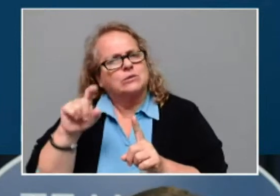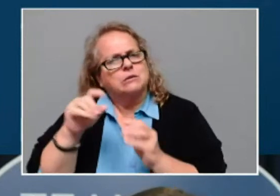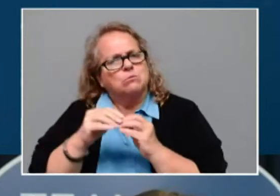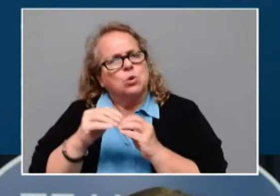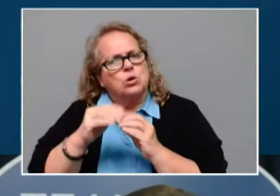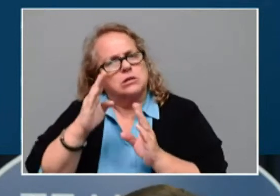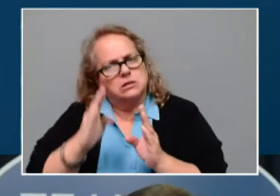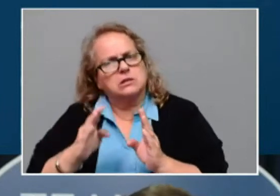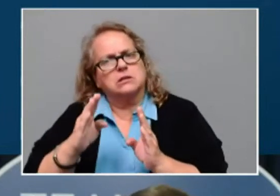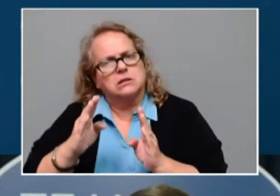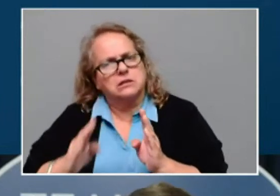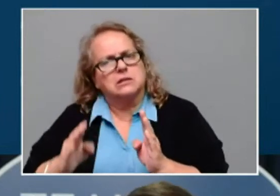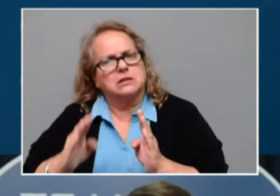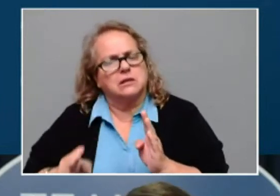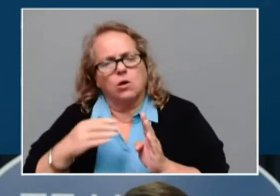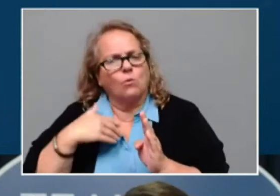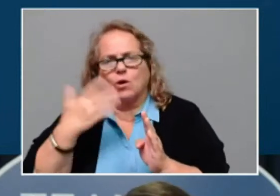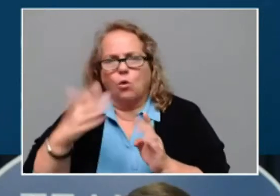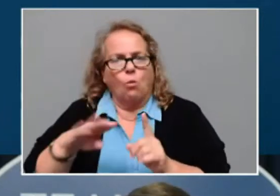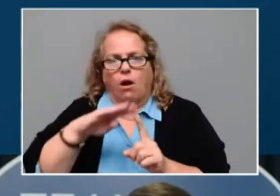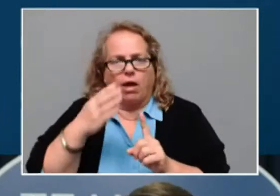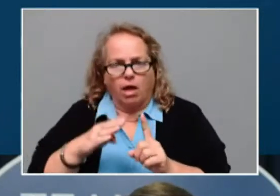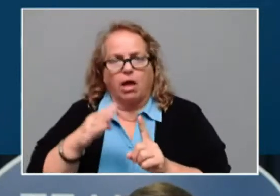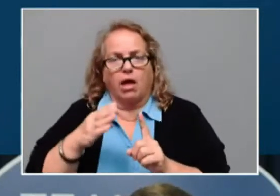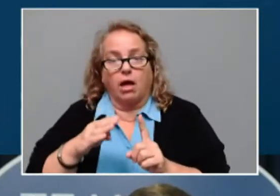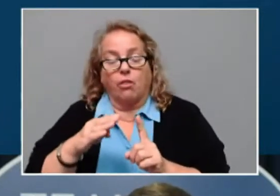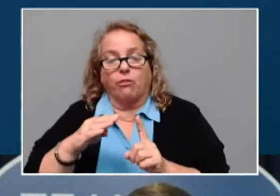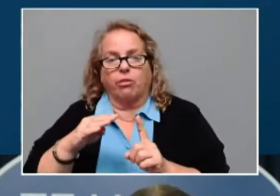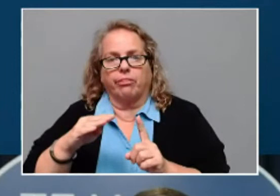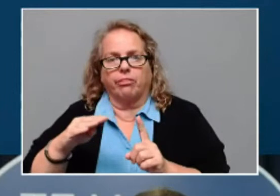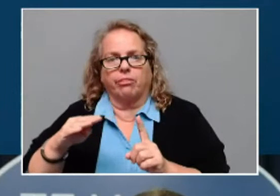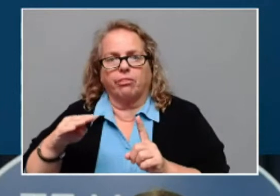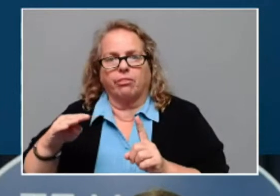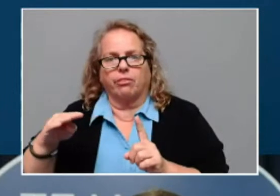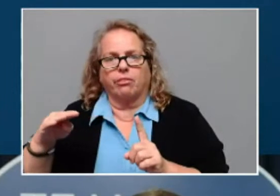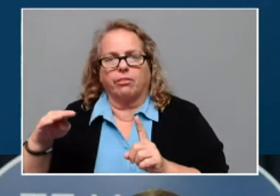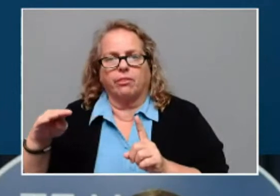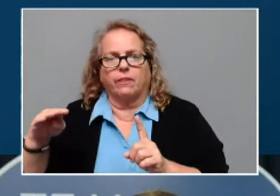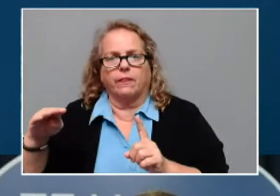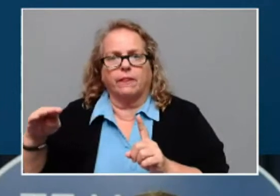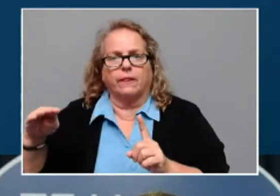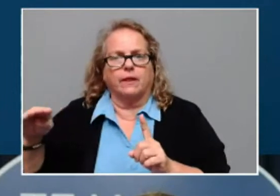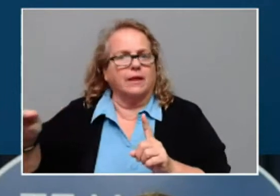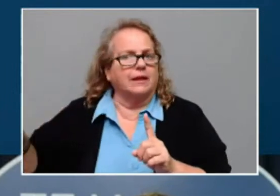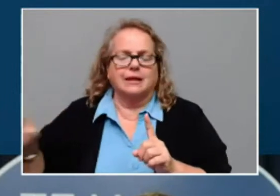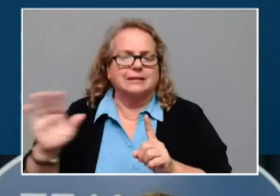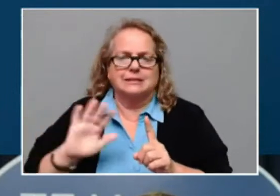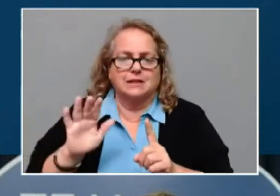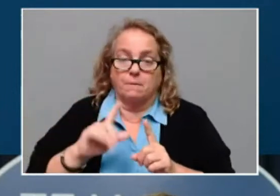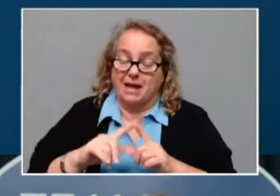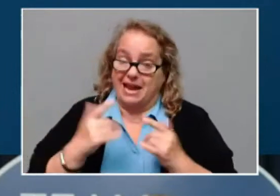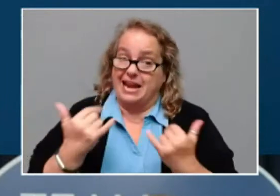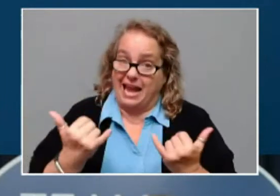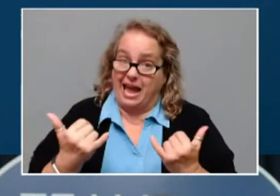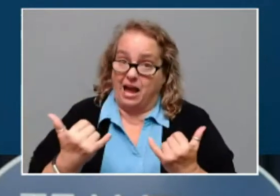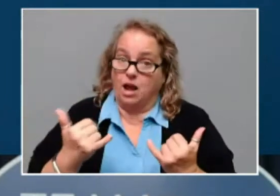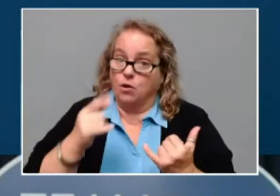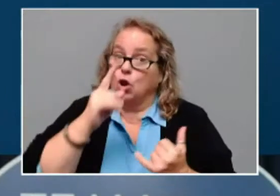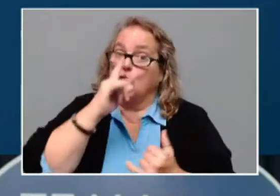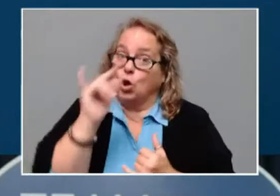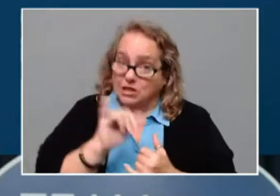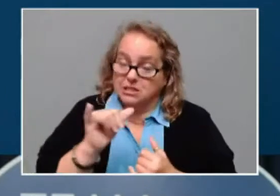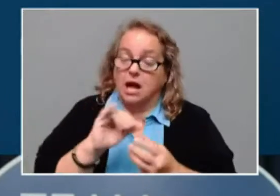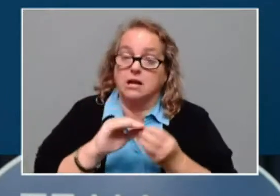plateau, but right now, everything we're seeing suggests falling numbers of cases. Positivity